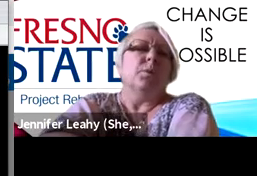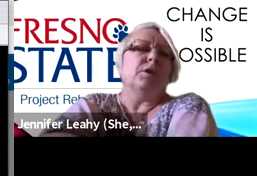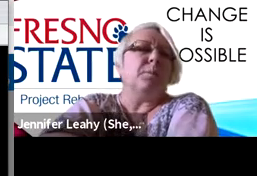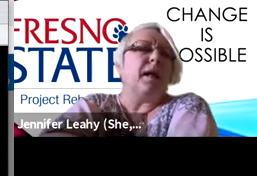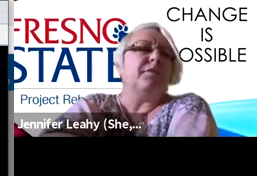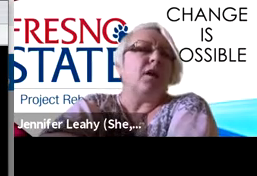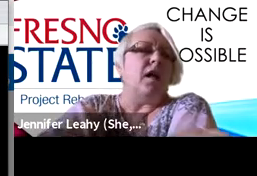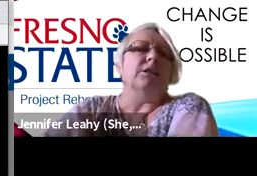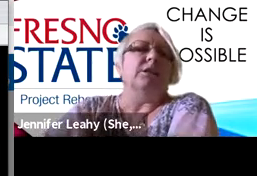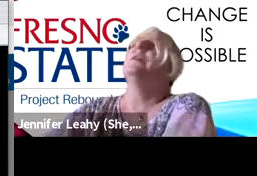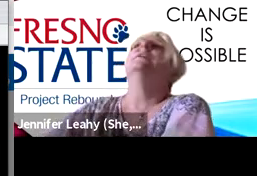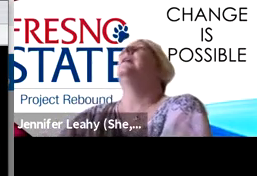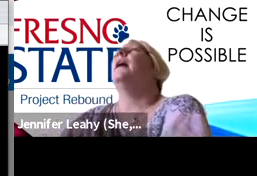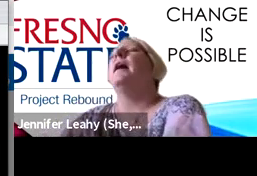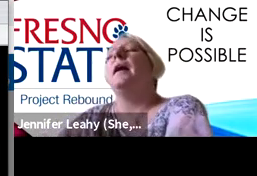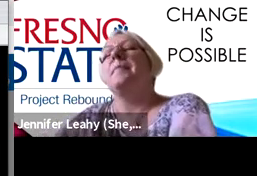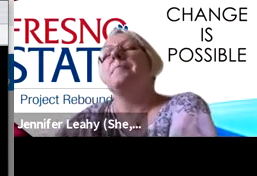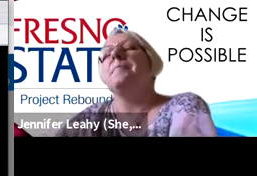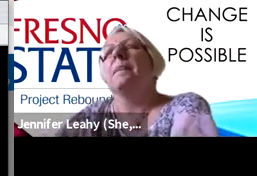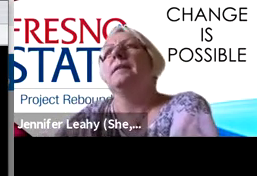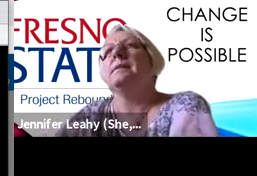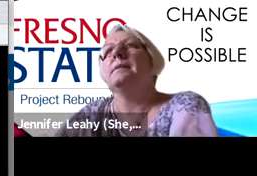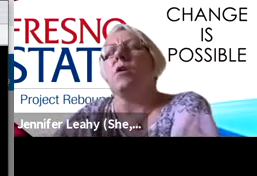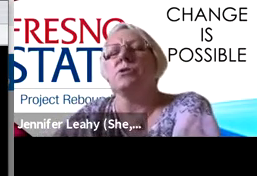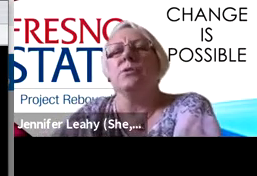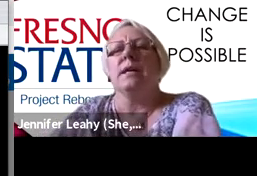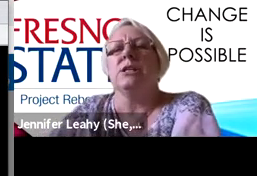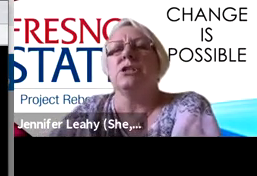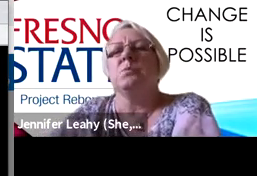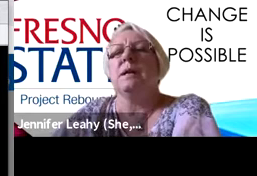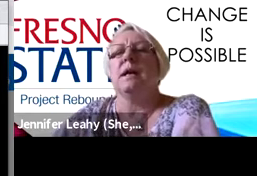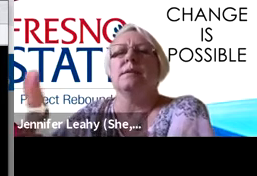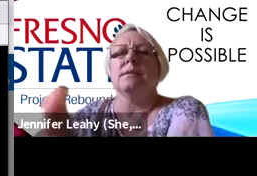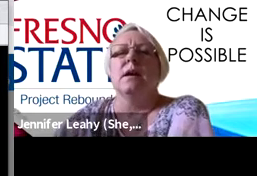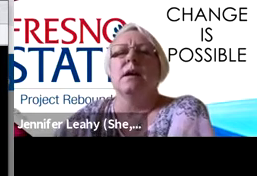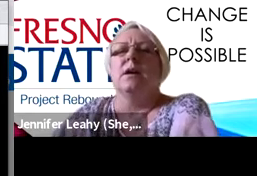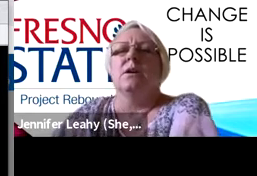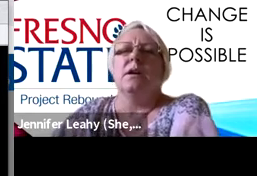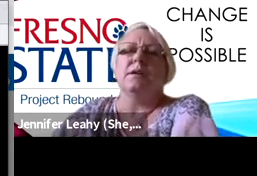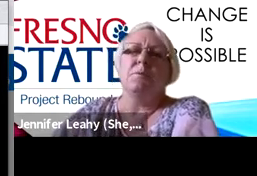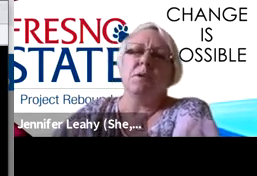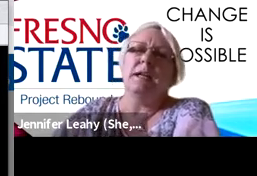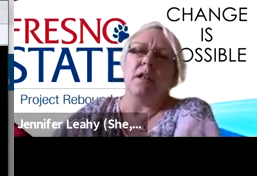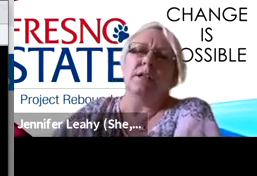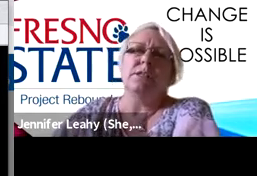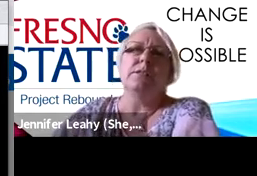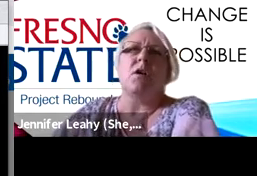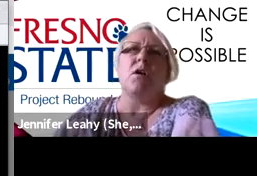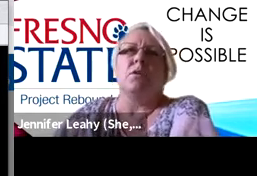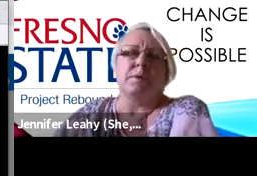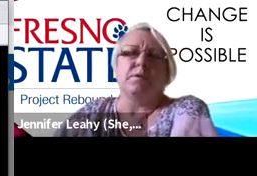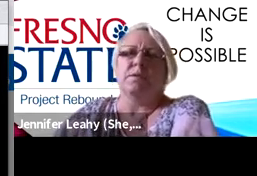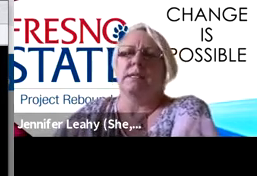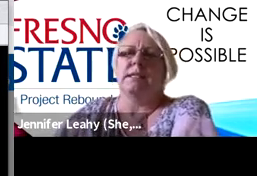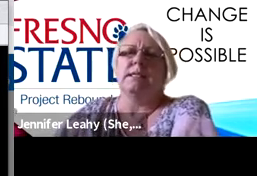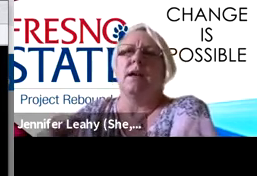So when do you apply for college? This is also an issue because community colleges